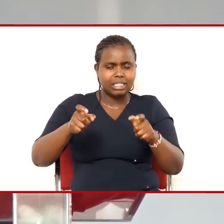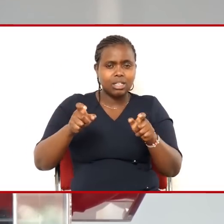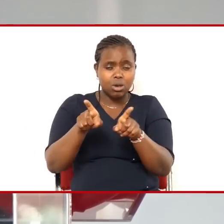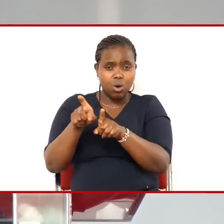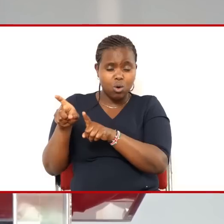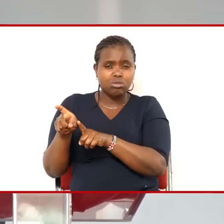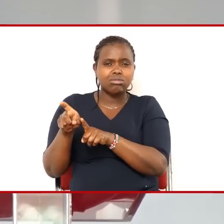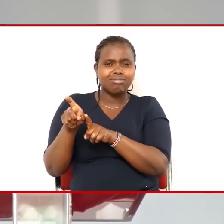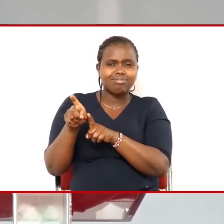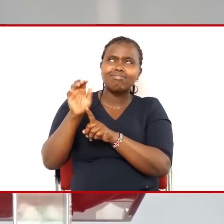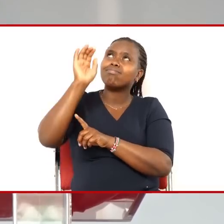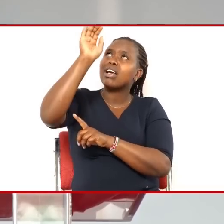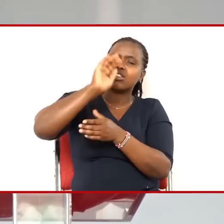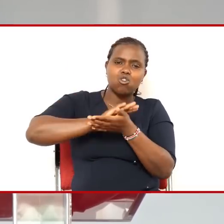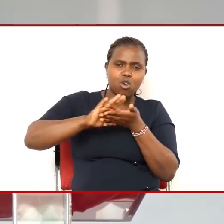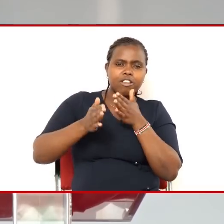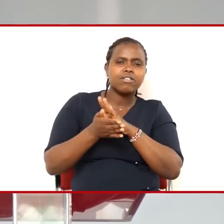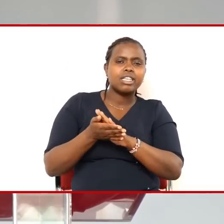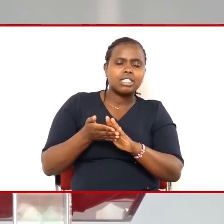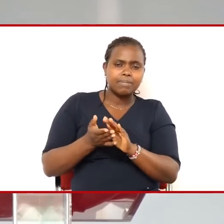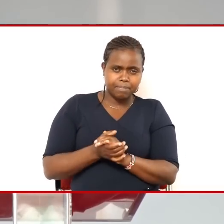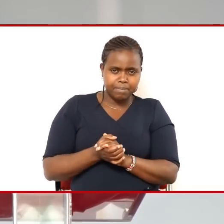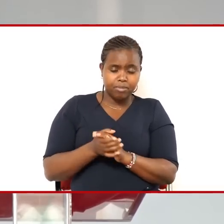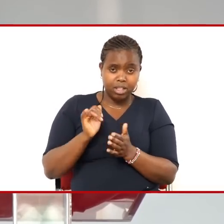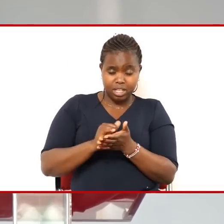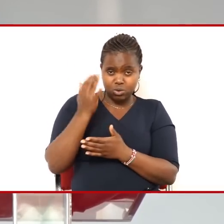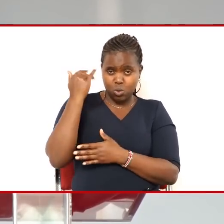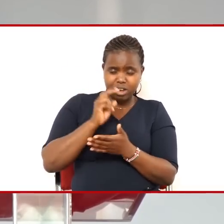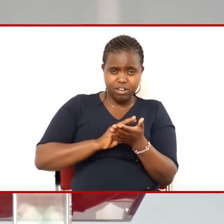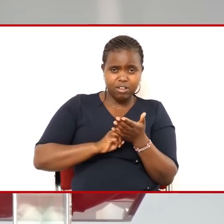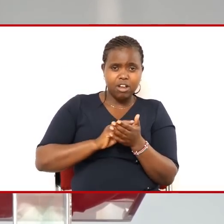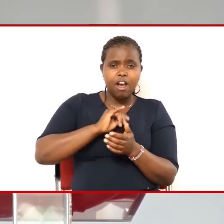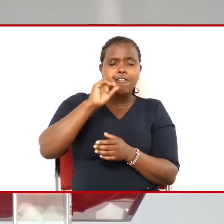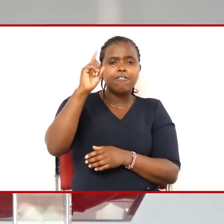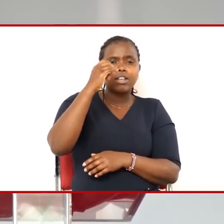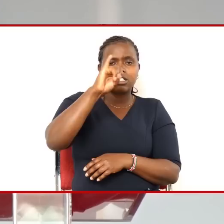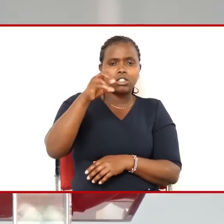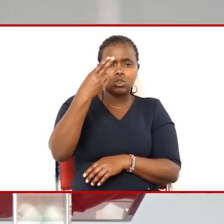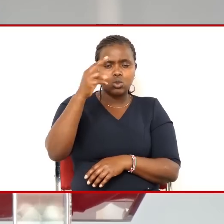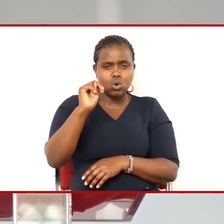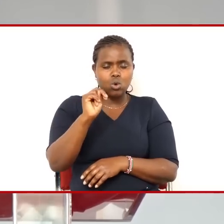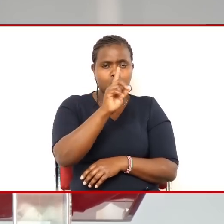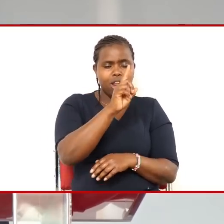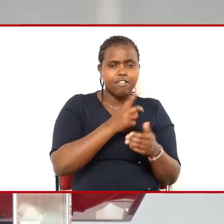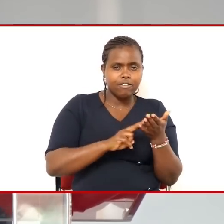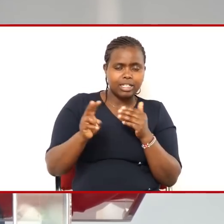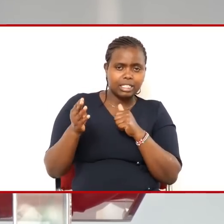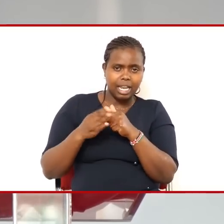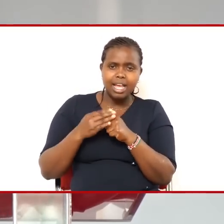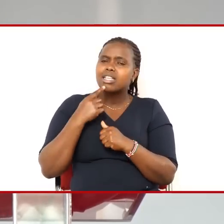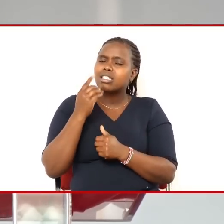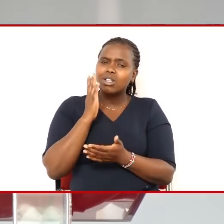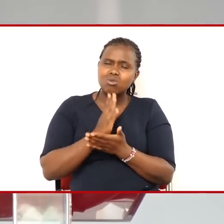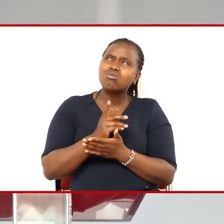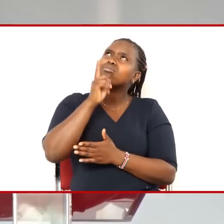and we must seek his forgiveness. That is why in 1 John chapter 1, verses 9 says that he